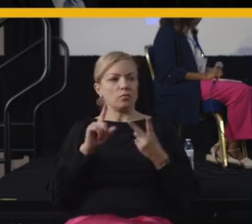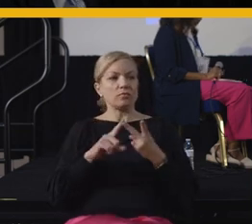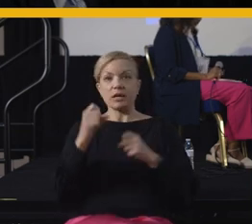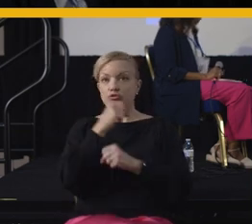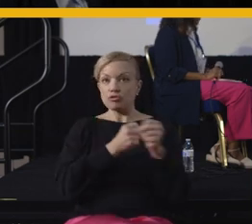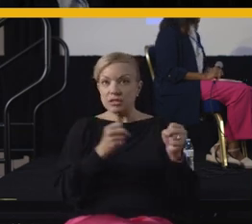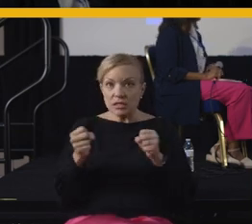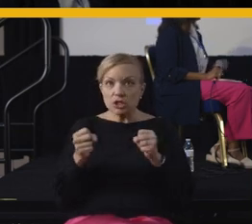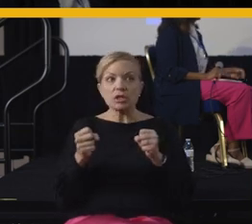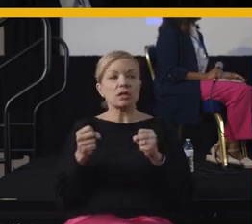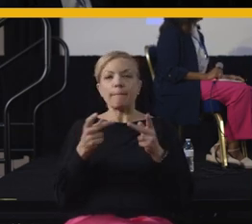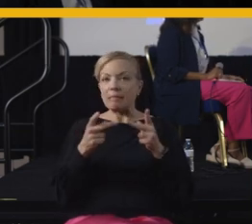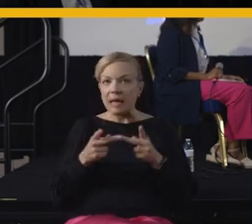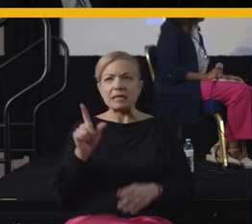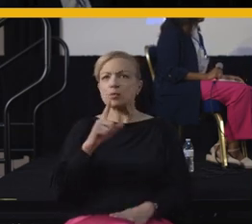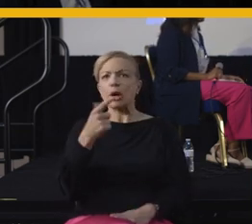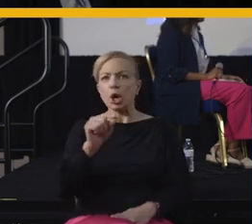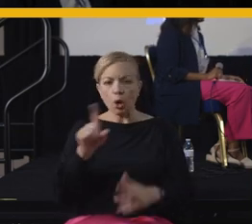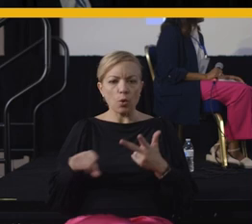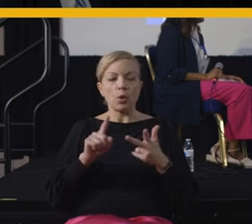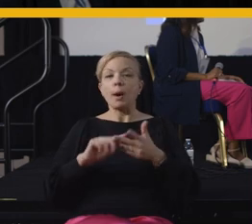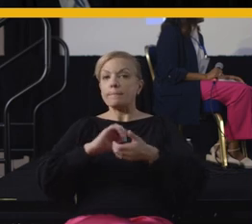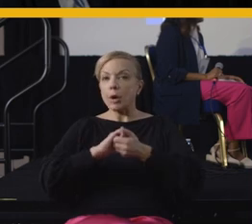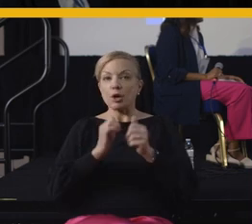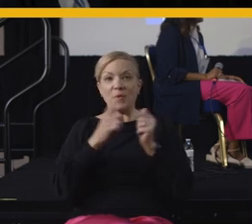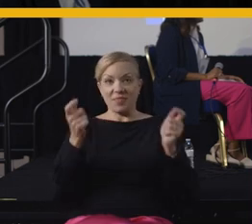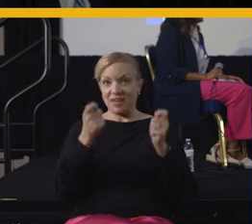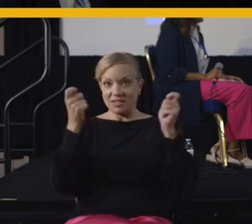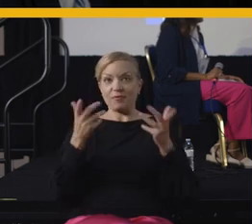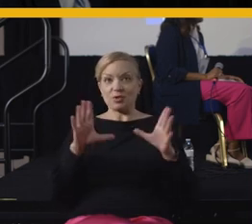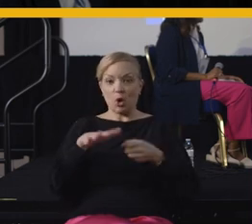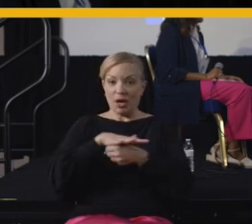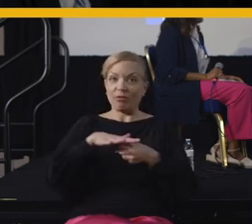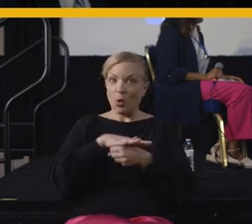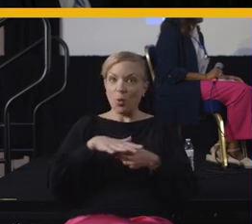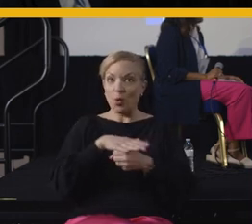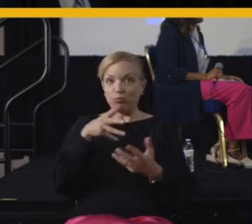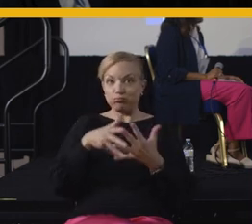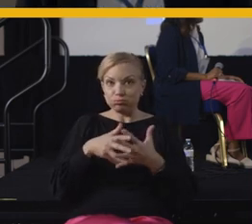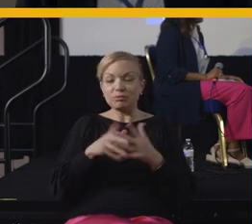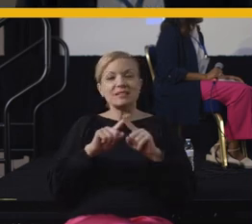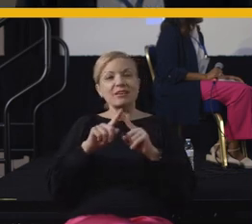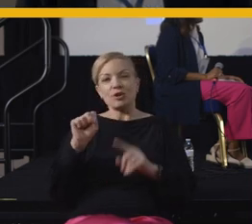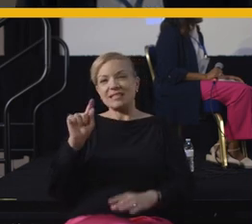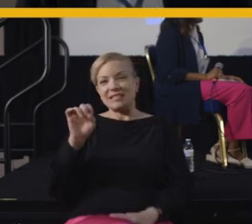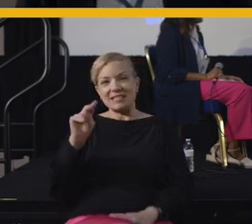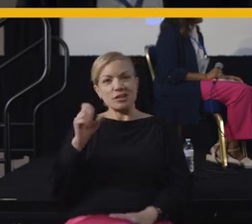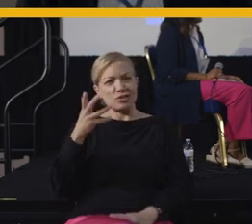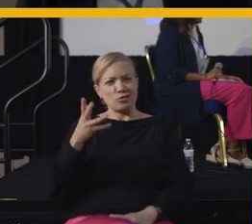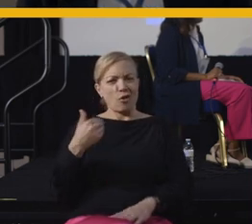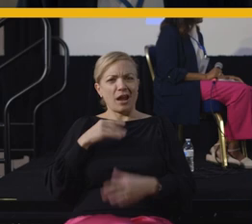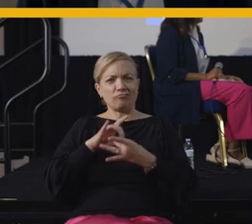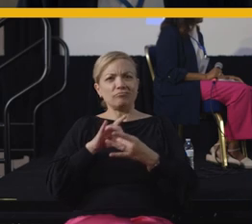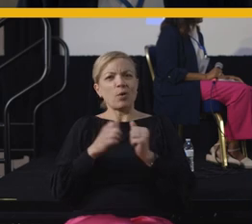strategic place for your project to go, to partner with festivals that are also in the local area. Stations usually have relationships